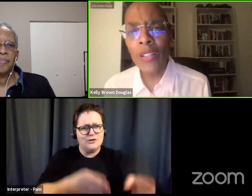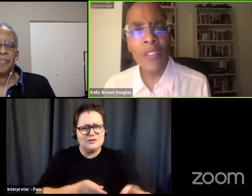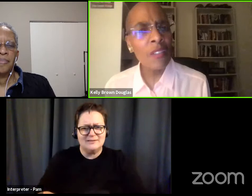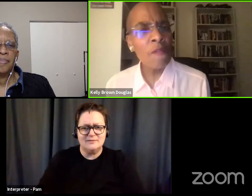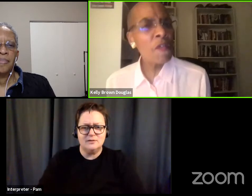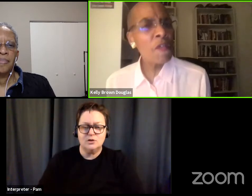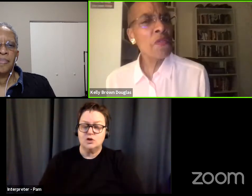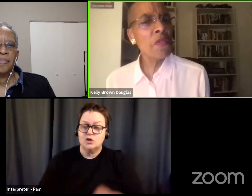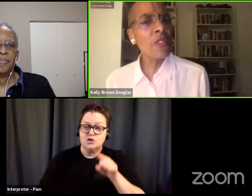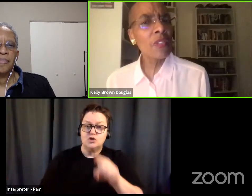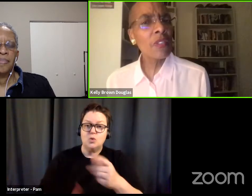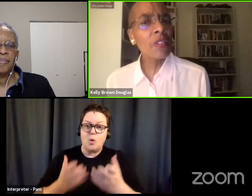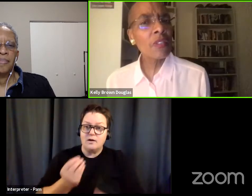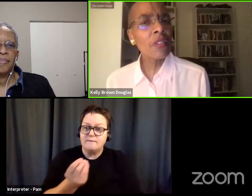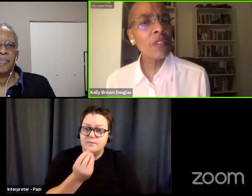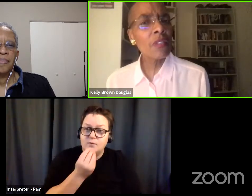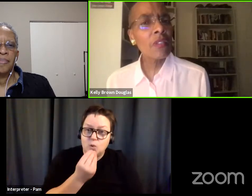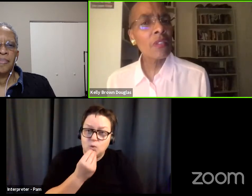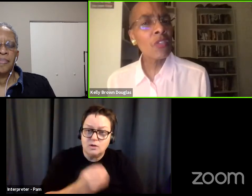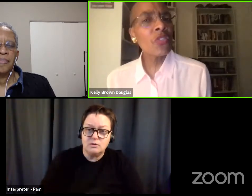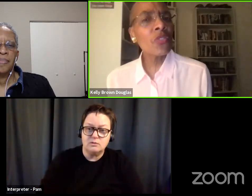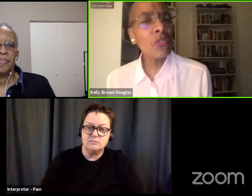Do you want food,